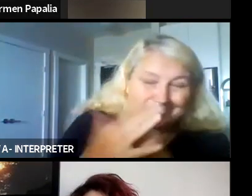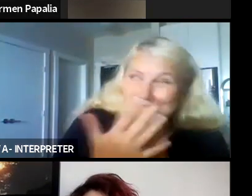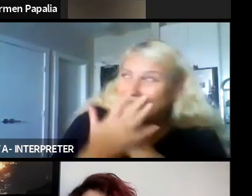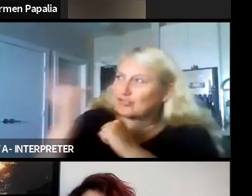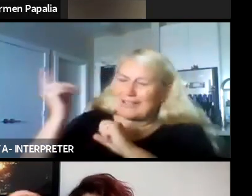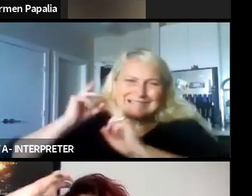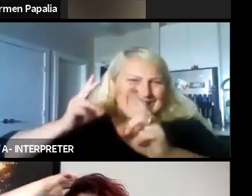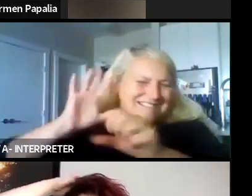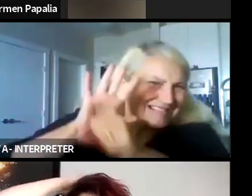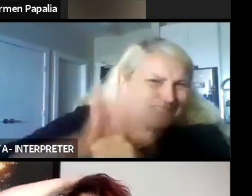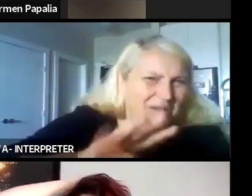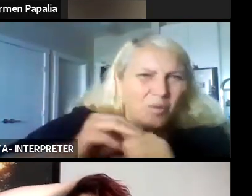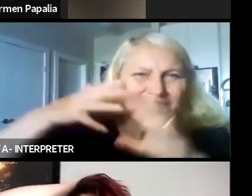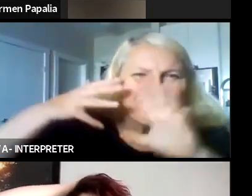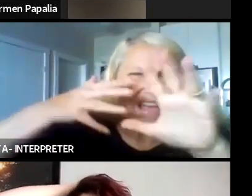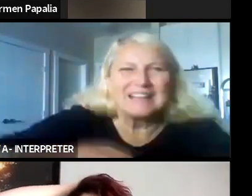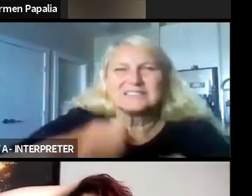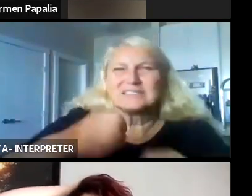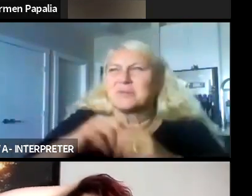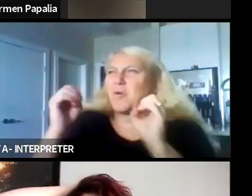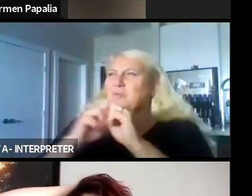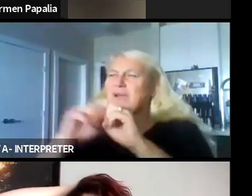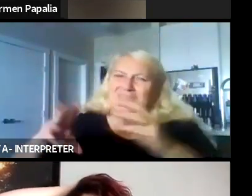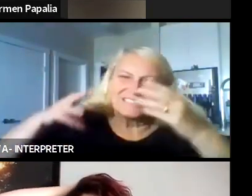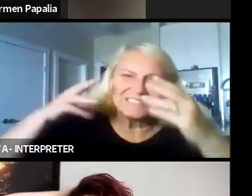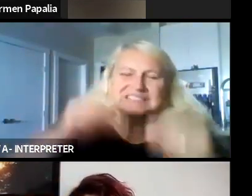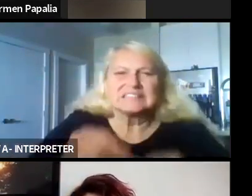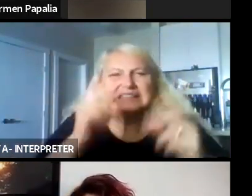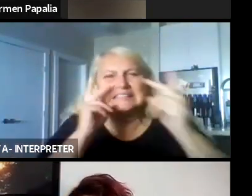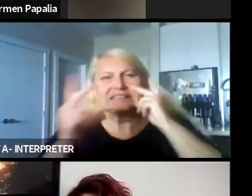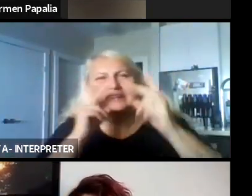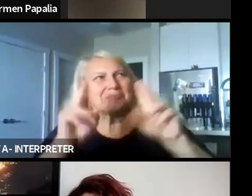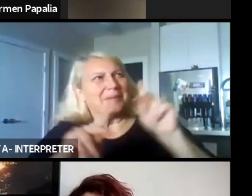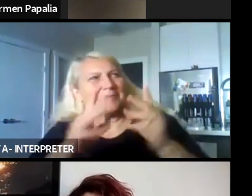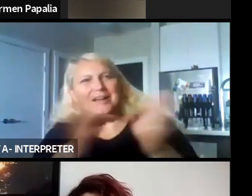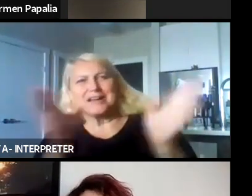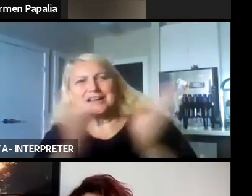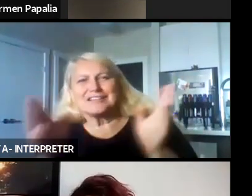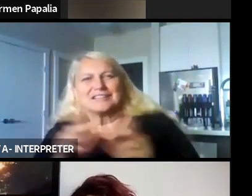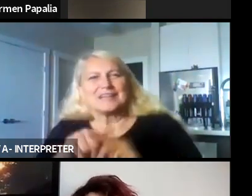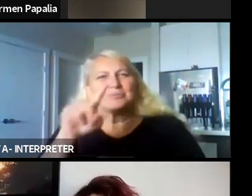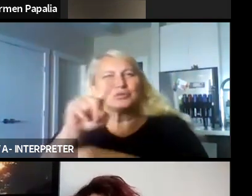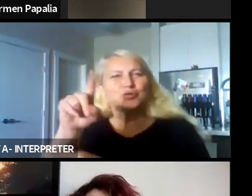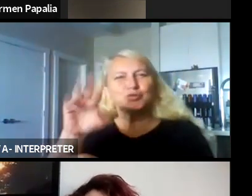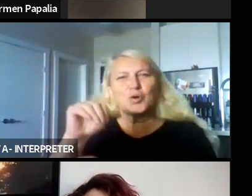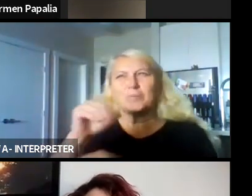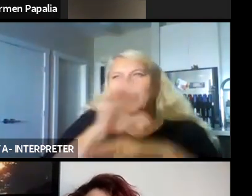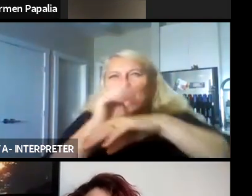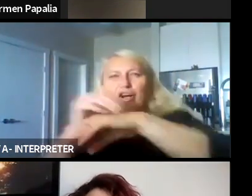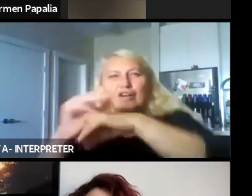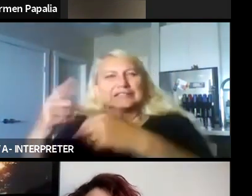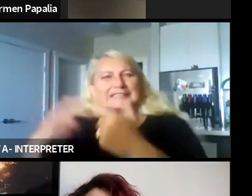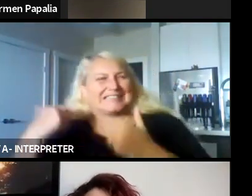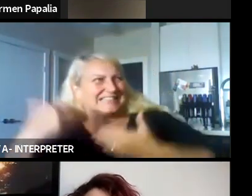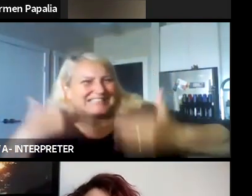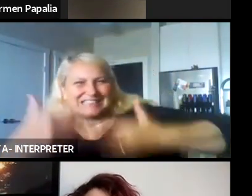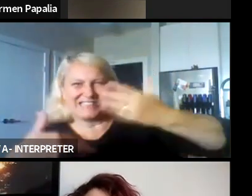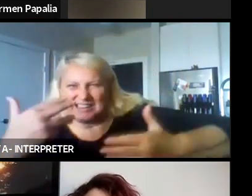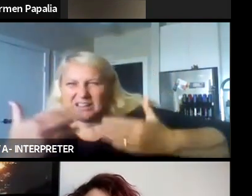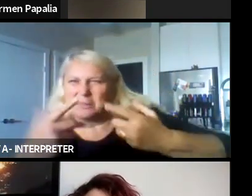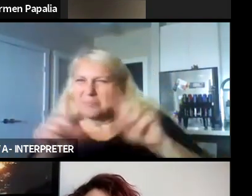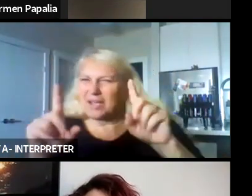do more things, be more efficient, see more people, you know, Zoom call, Zoom call, Zoom call, Zoom call. Whereas, you